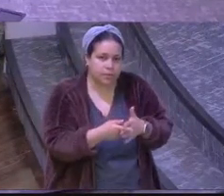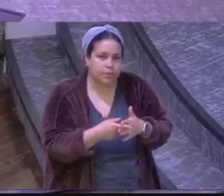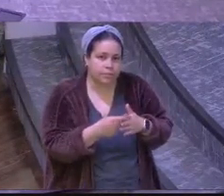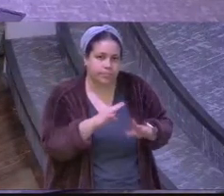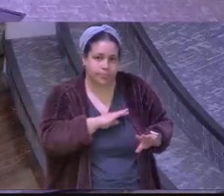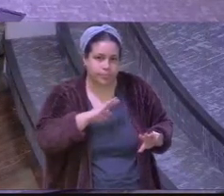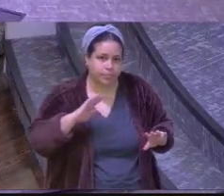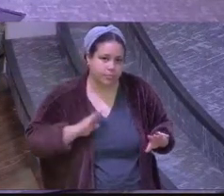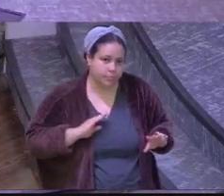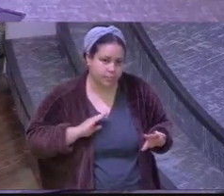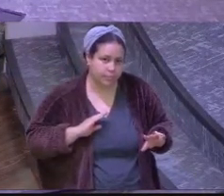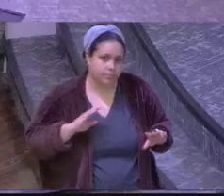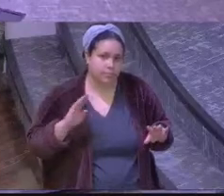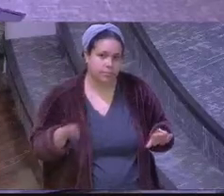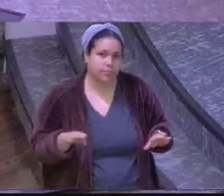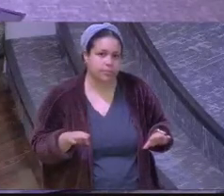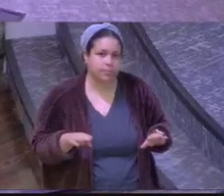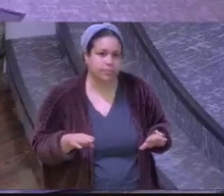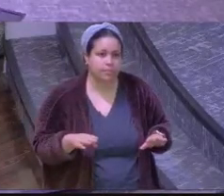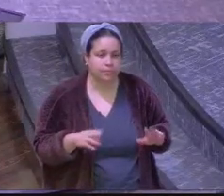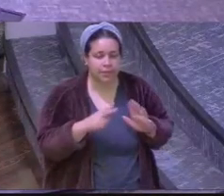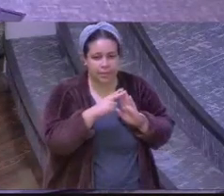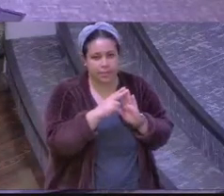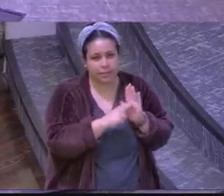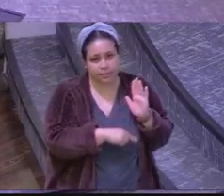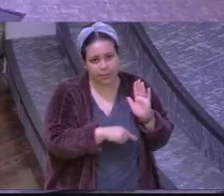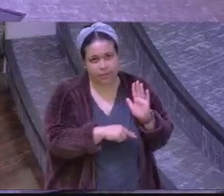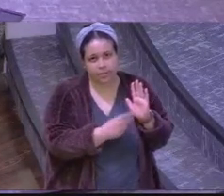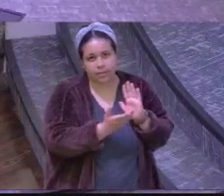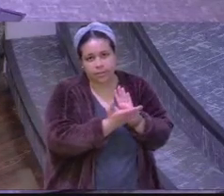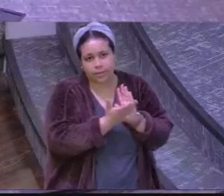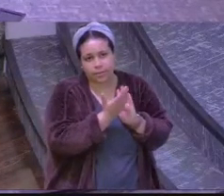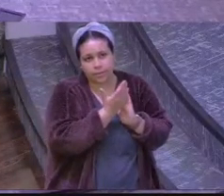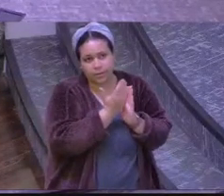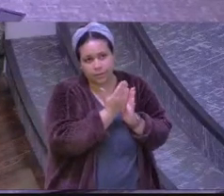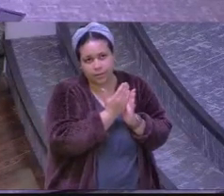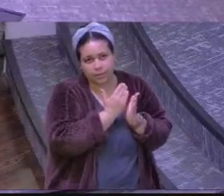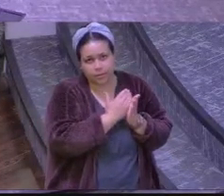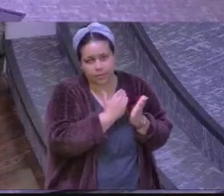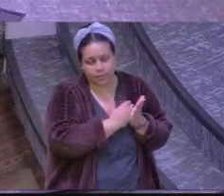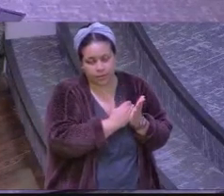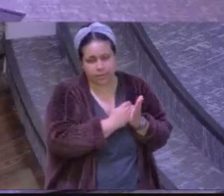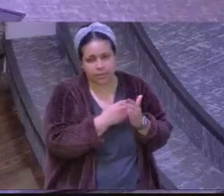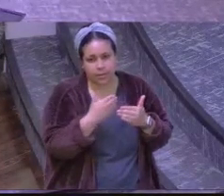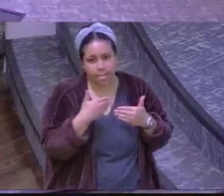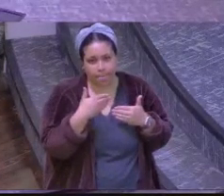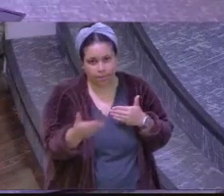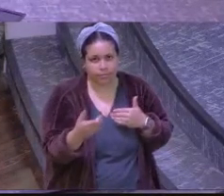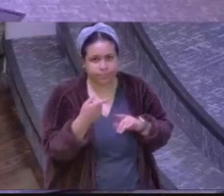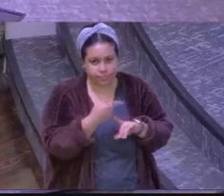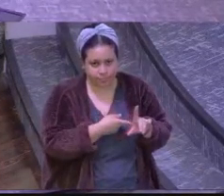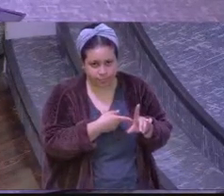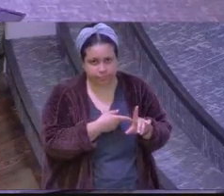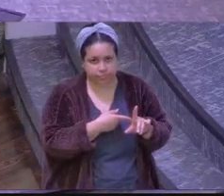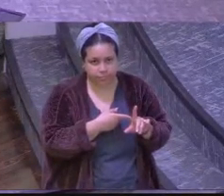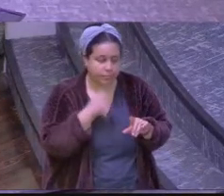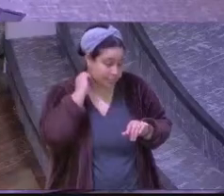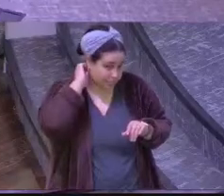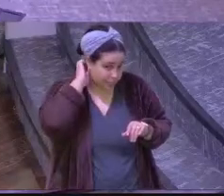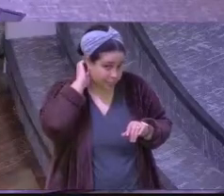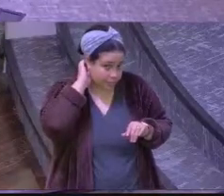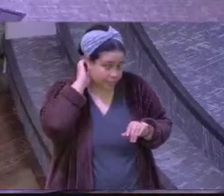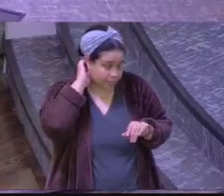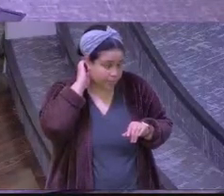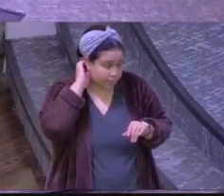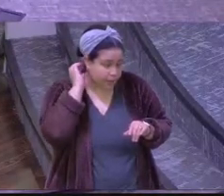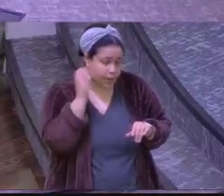Education tonight, as y'all get kind of the first look at the budget and as we go forward in the next few months. So it's always, told Dr. Hooker the other day, this is